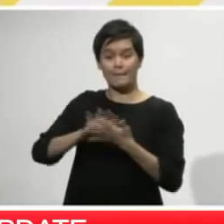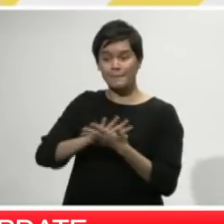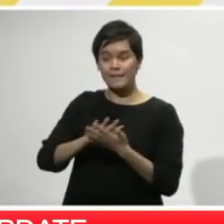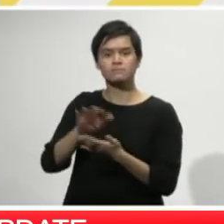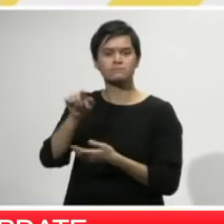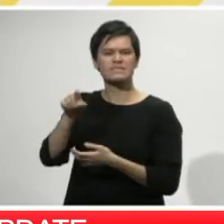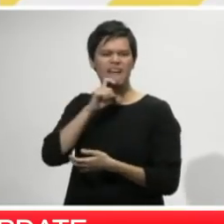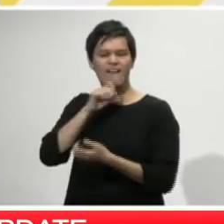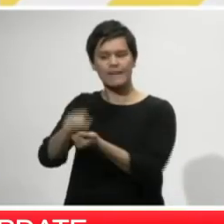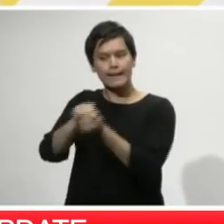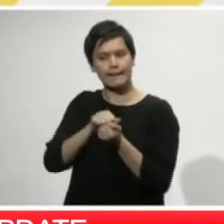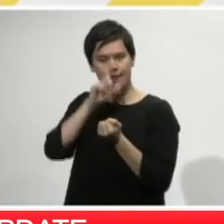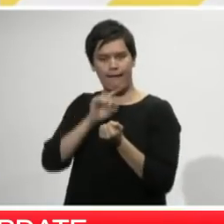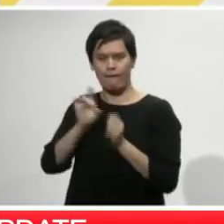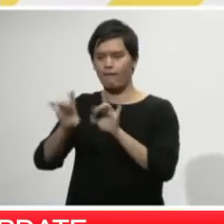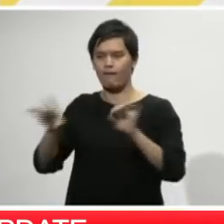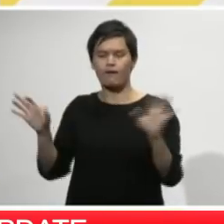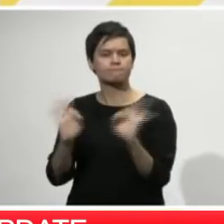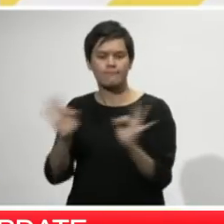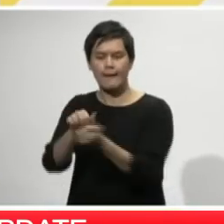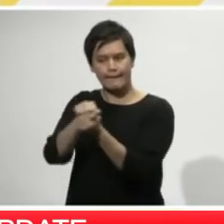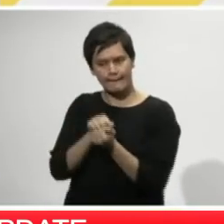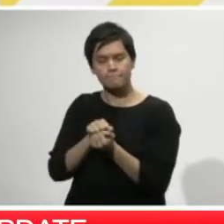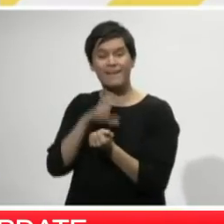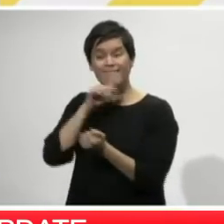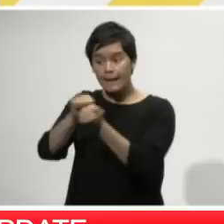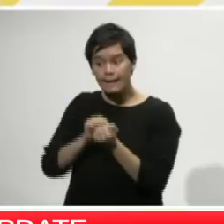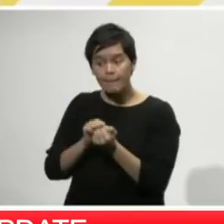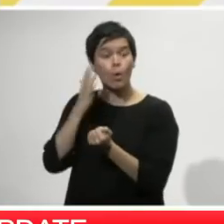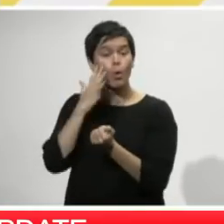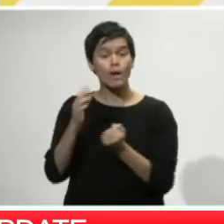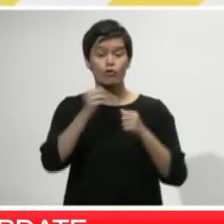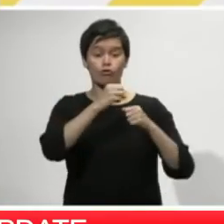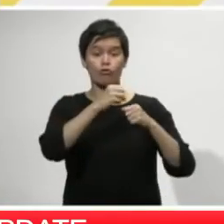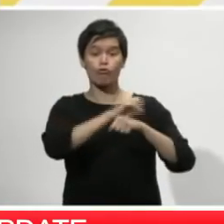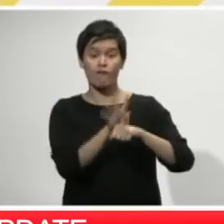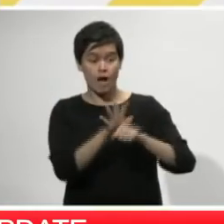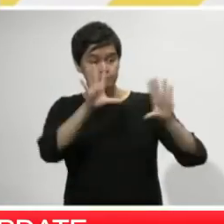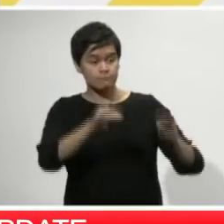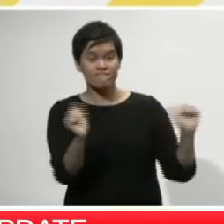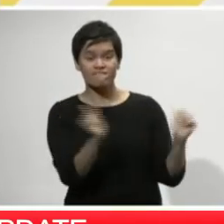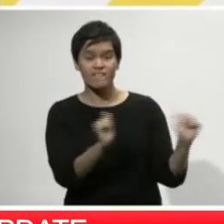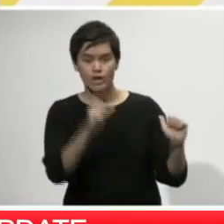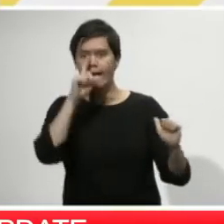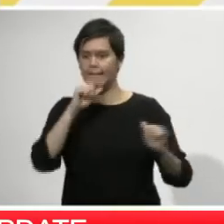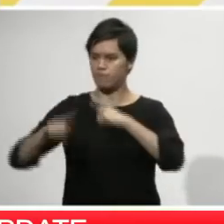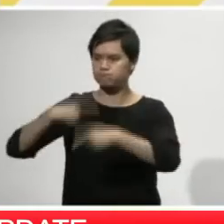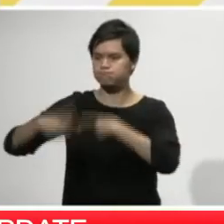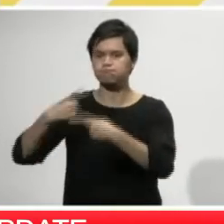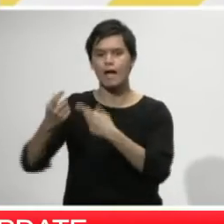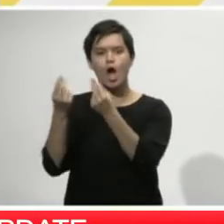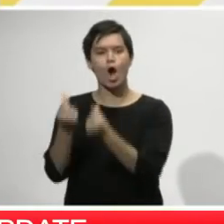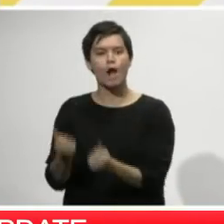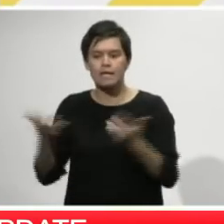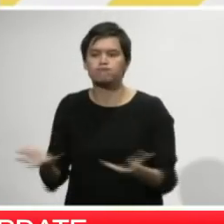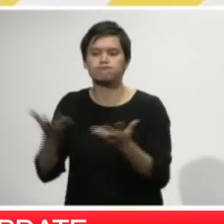these projects, which will be vital to New Zealand's COVID-19 economic recovery. To complement all of this, work is also underway looking